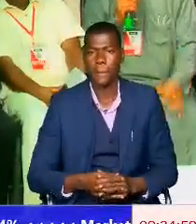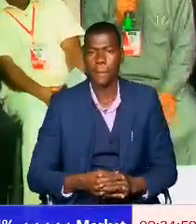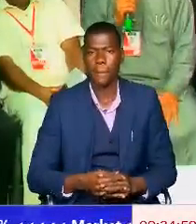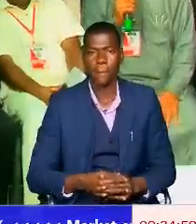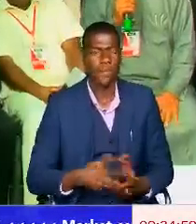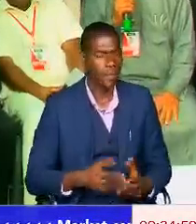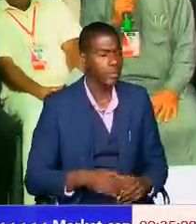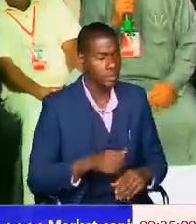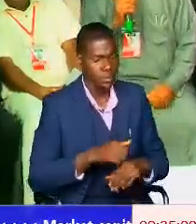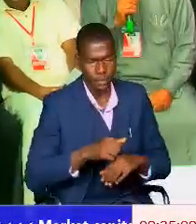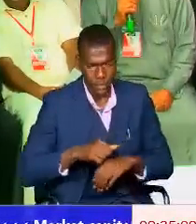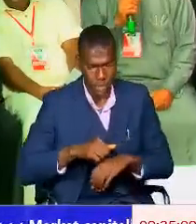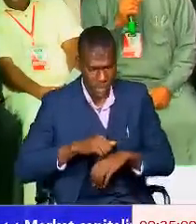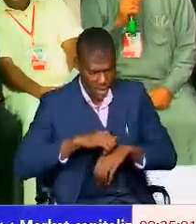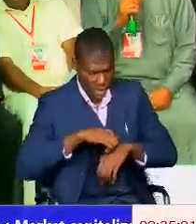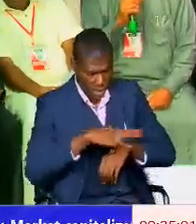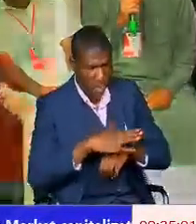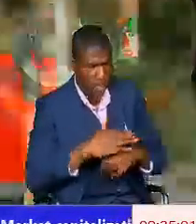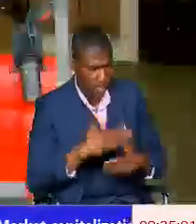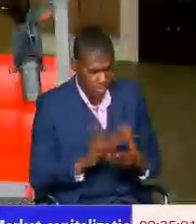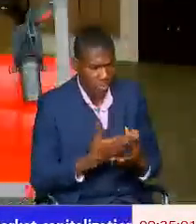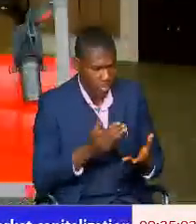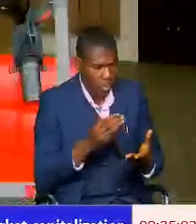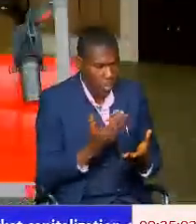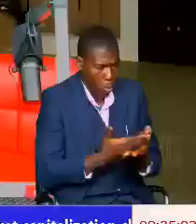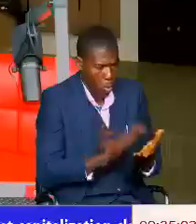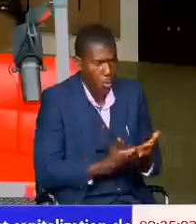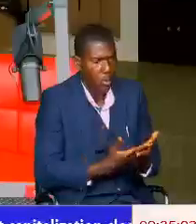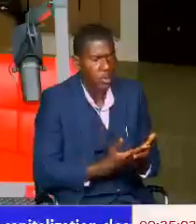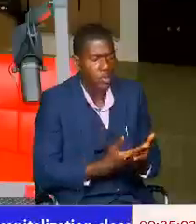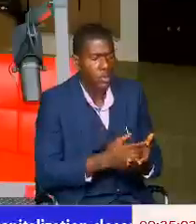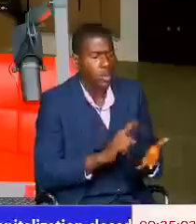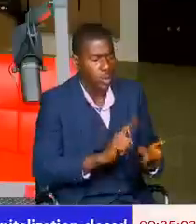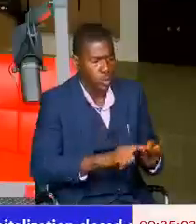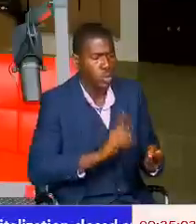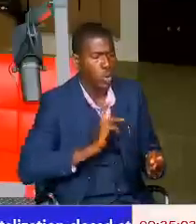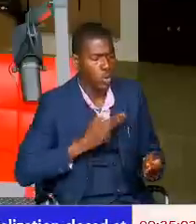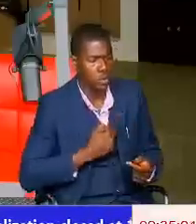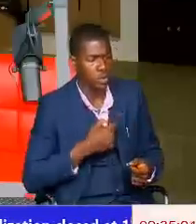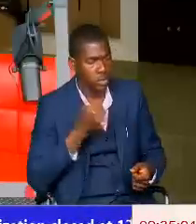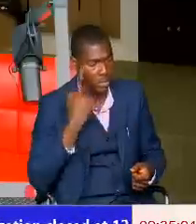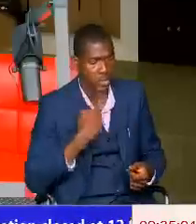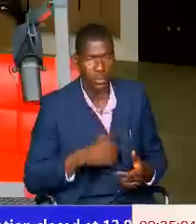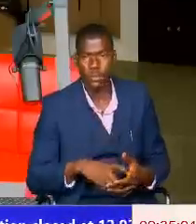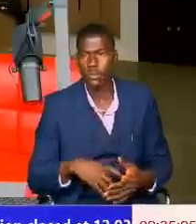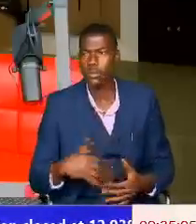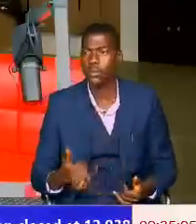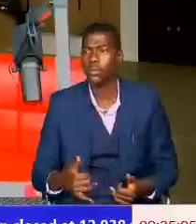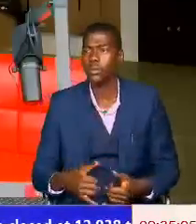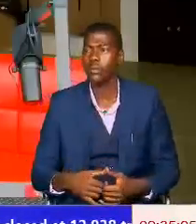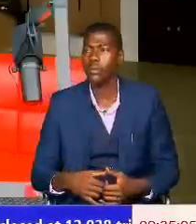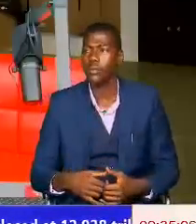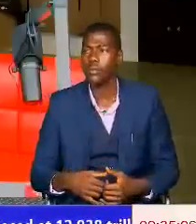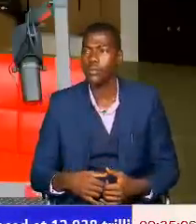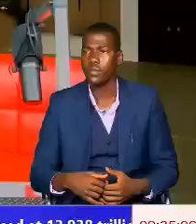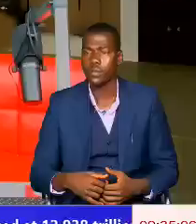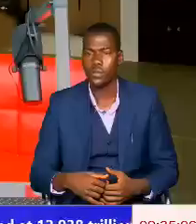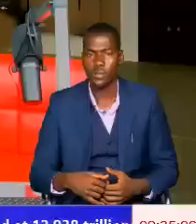Send your appeal. We'll look. We'll treat general. It. We'll treat it. Where team be? Pass the microphone. Make we